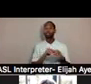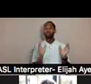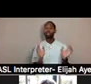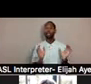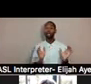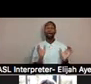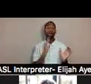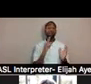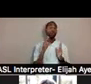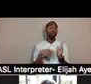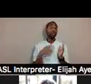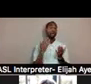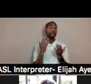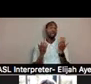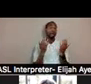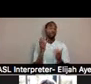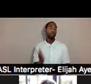read in front of them.